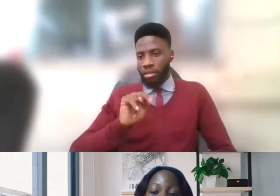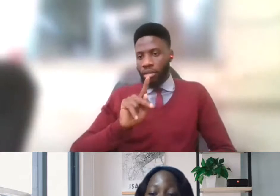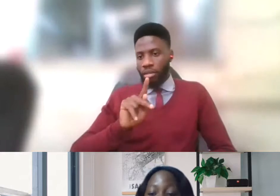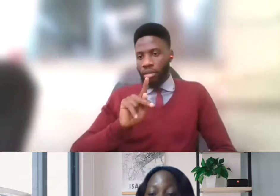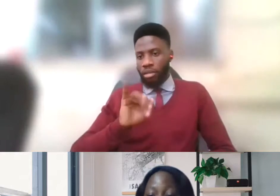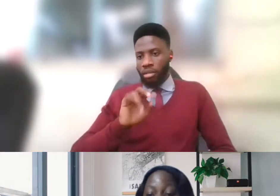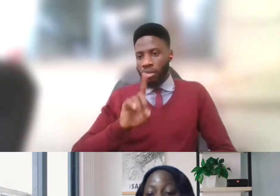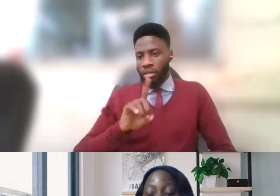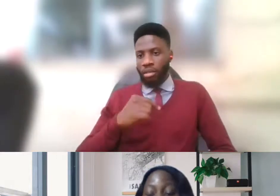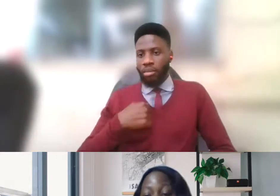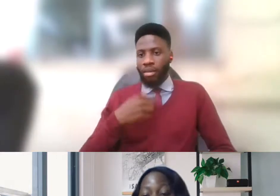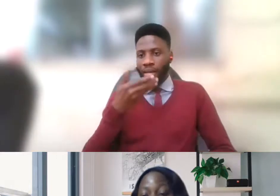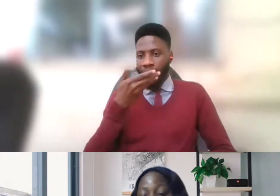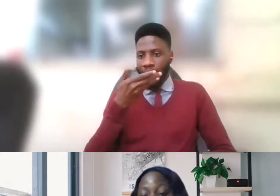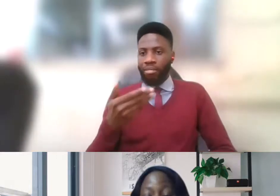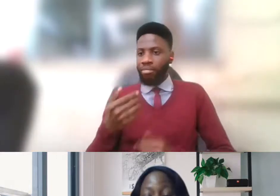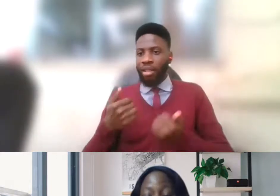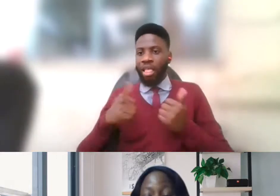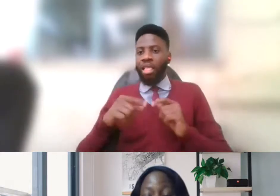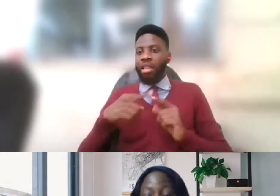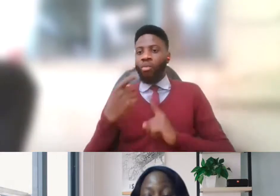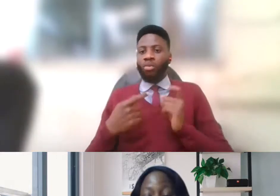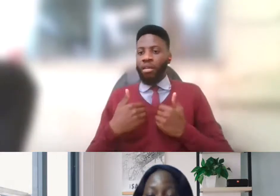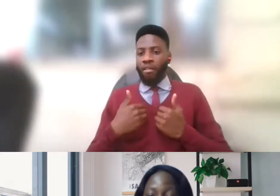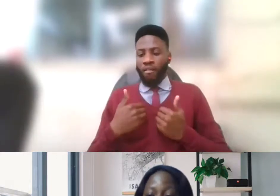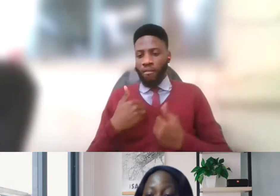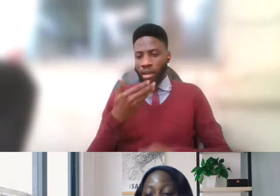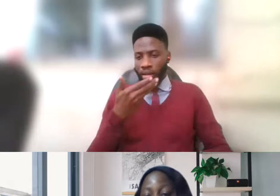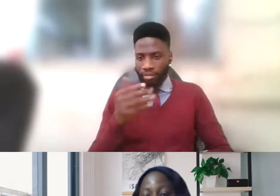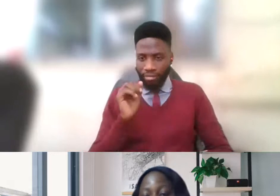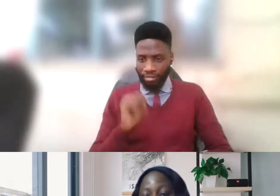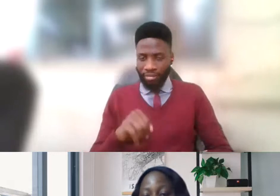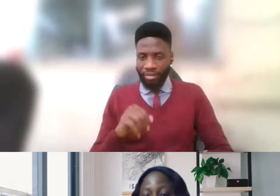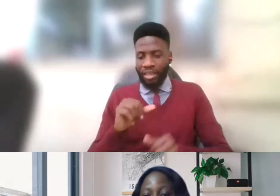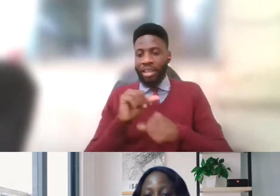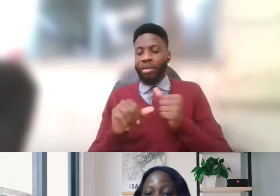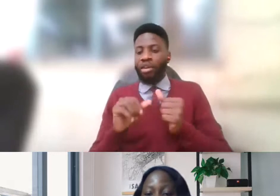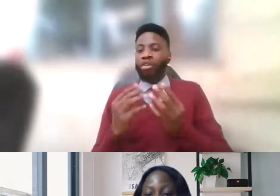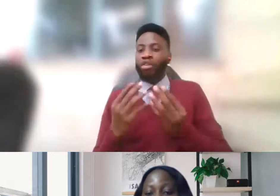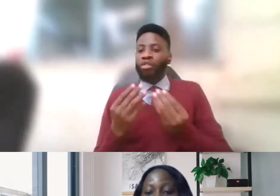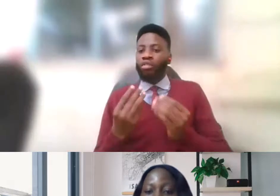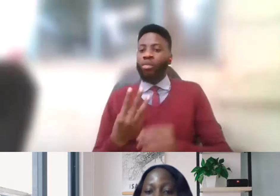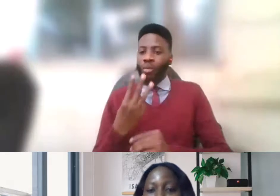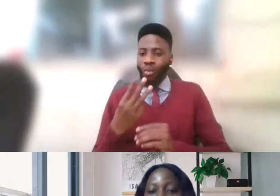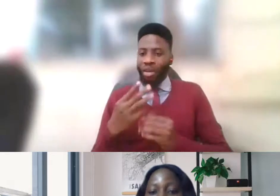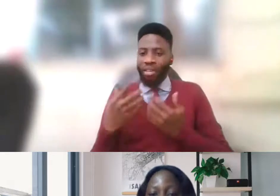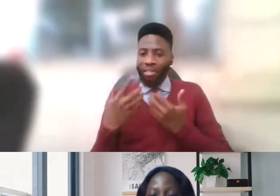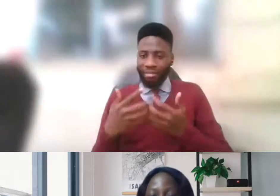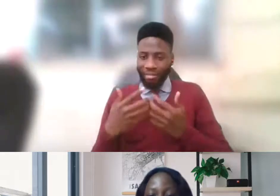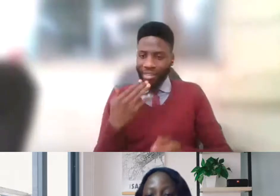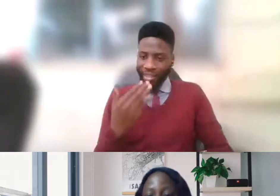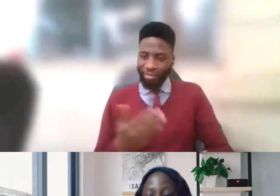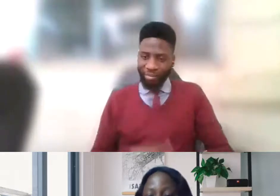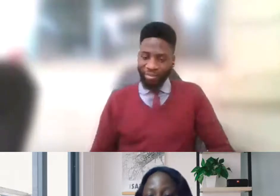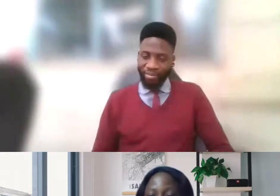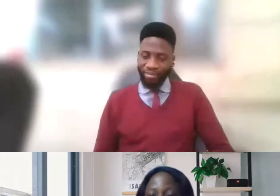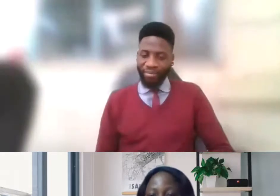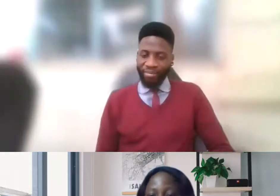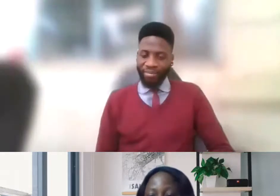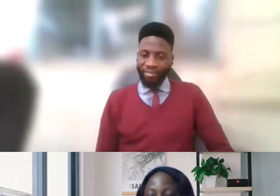skills, one thing that I was thinking about is, are all these skills even taught in the university, and how would we expect